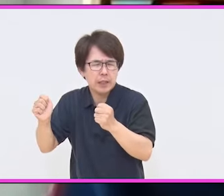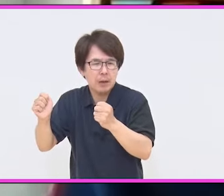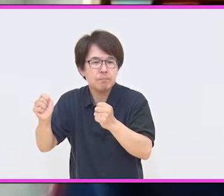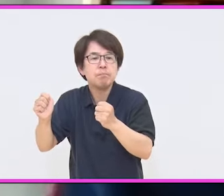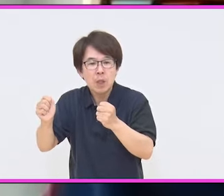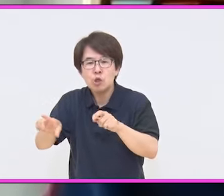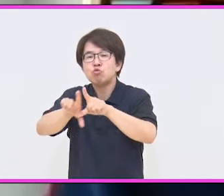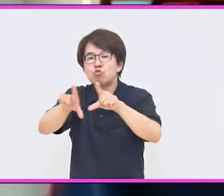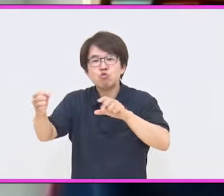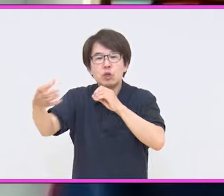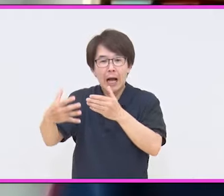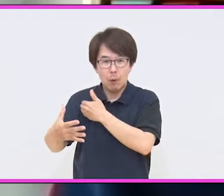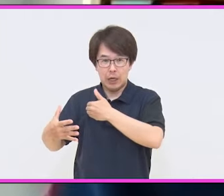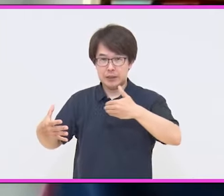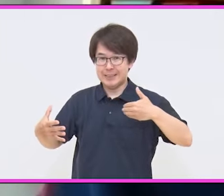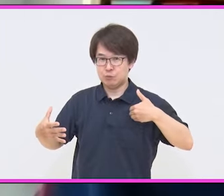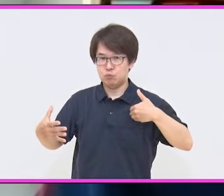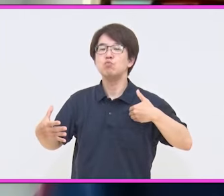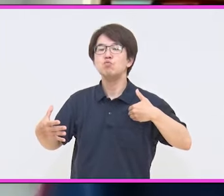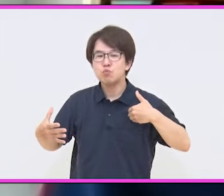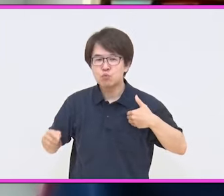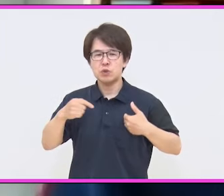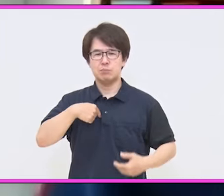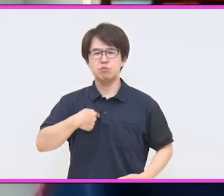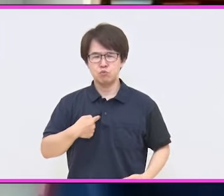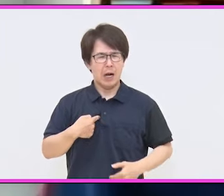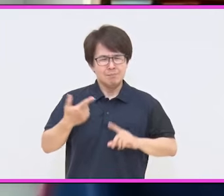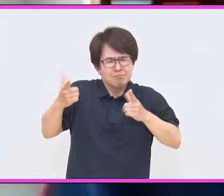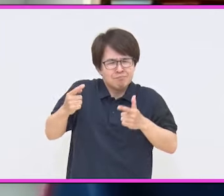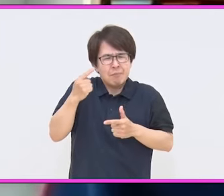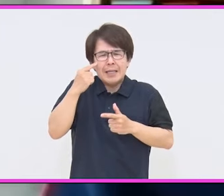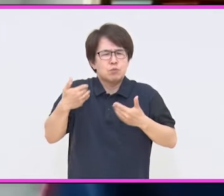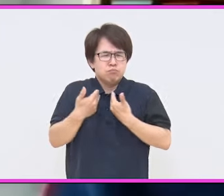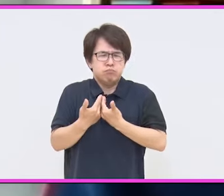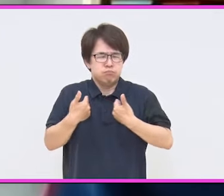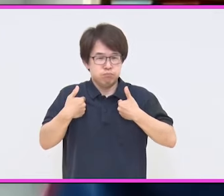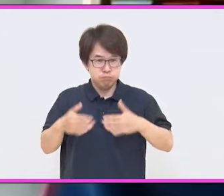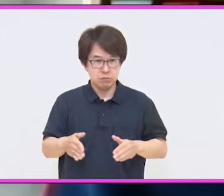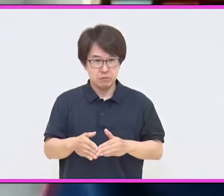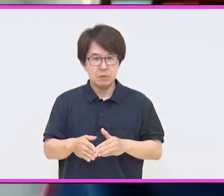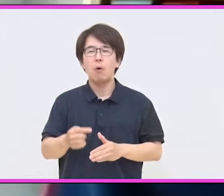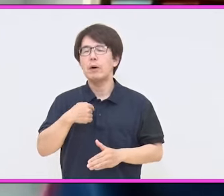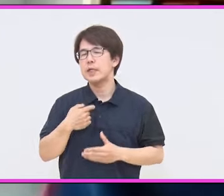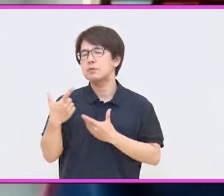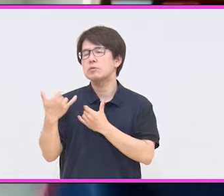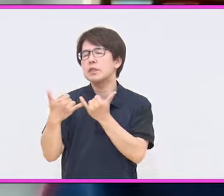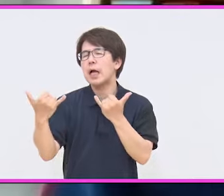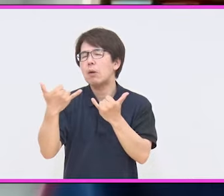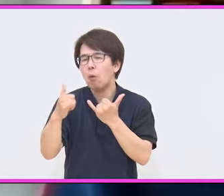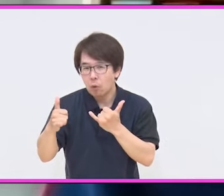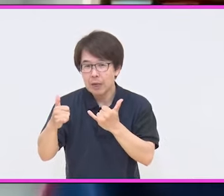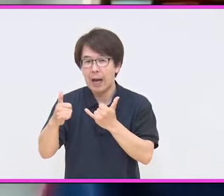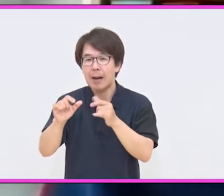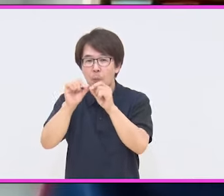think about what I said. I could interact with other people who had the same